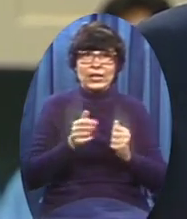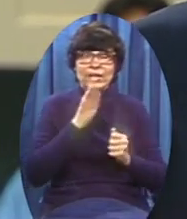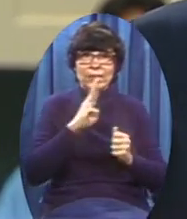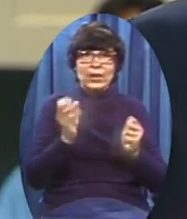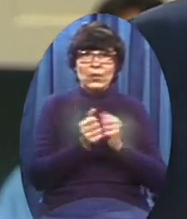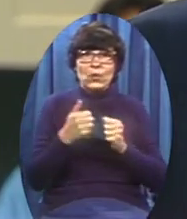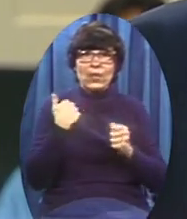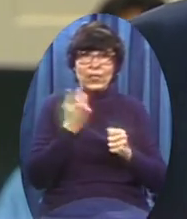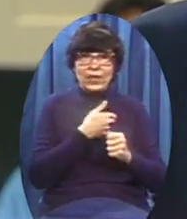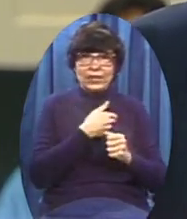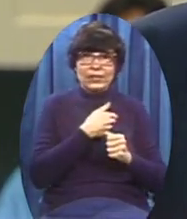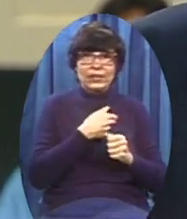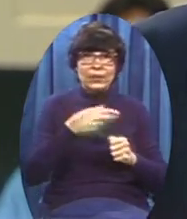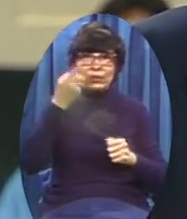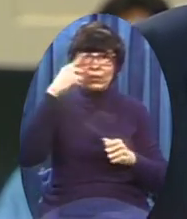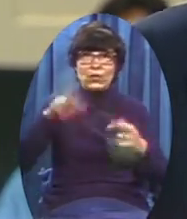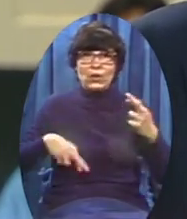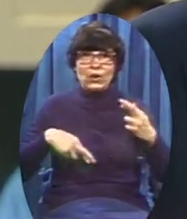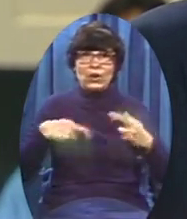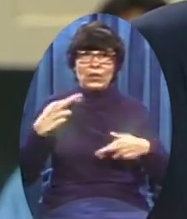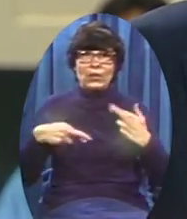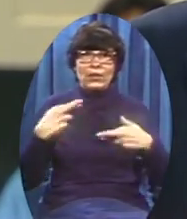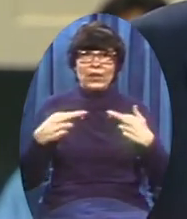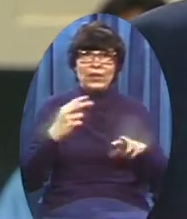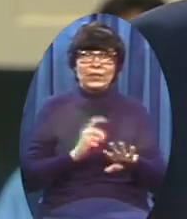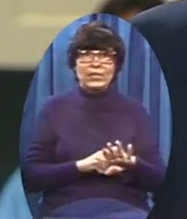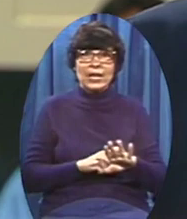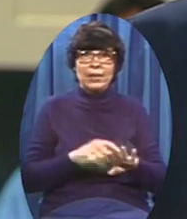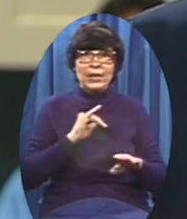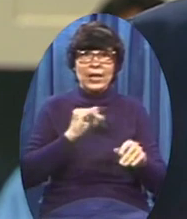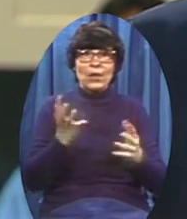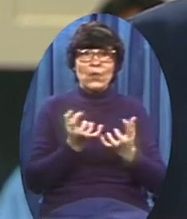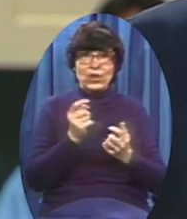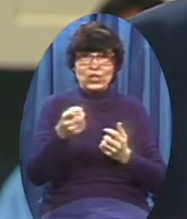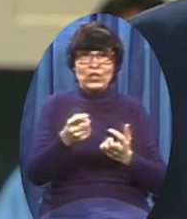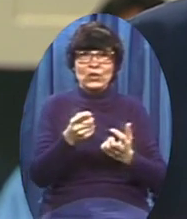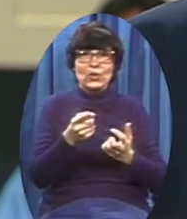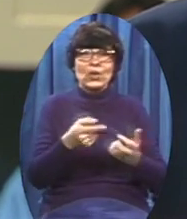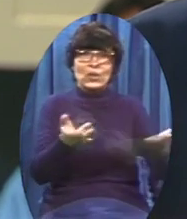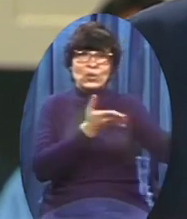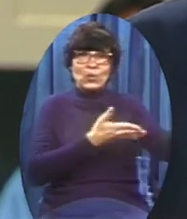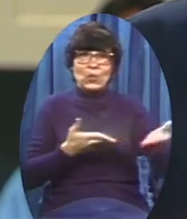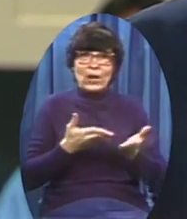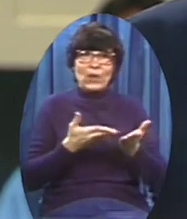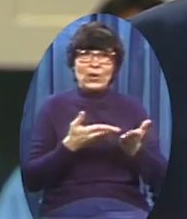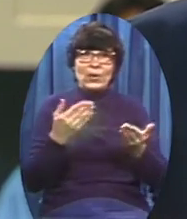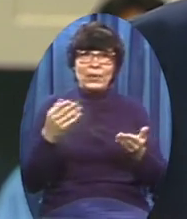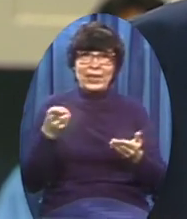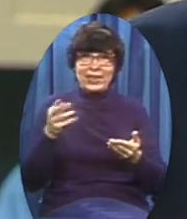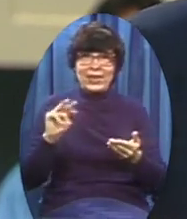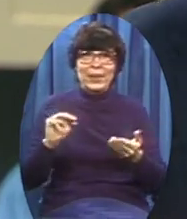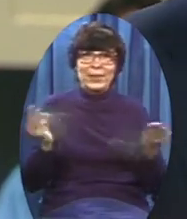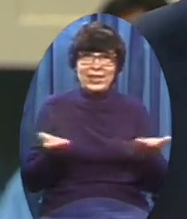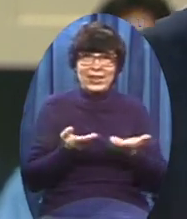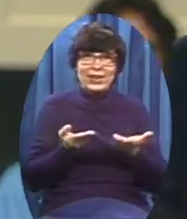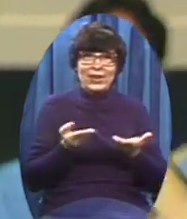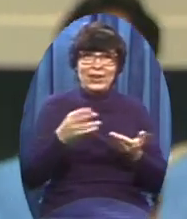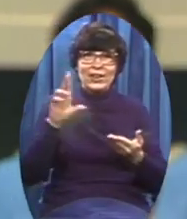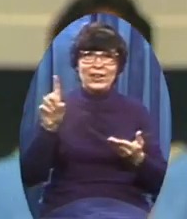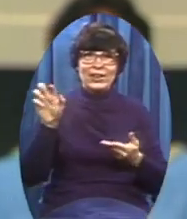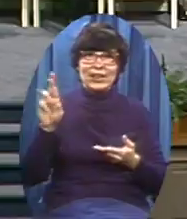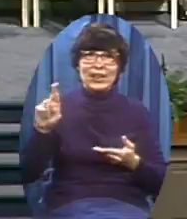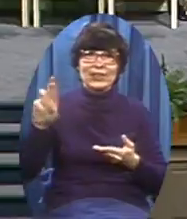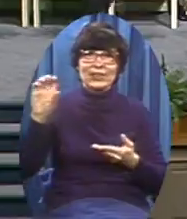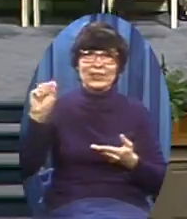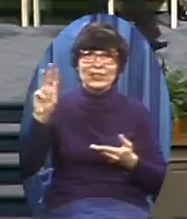this revival time, and for us right now. And I want you to give a warm Lynchburg welcome to Dr. J. Harold Smith. Dr. Smith,